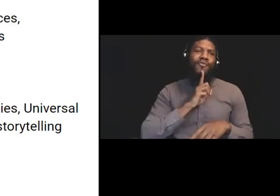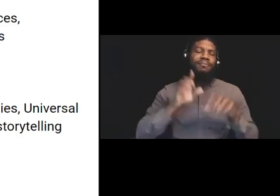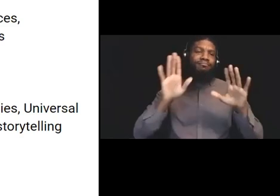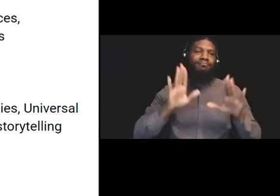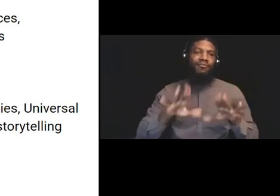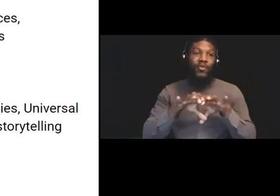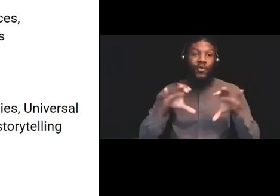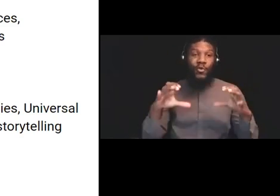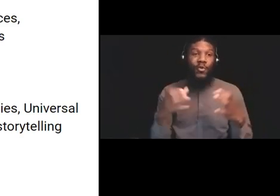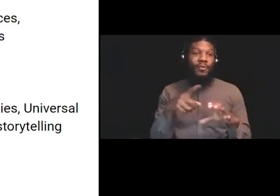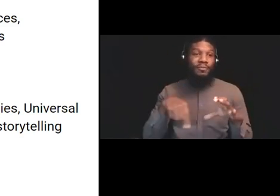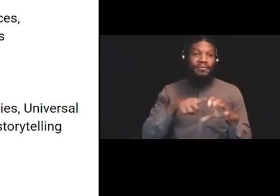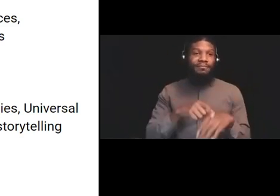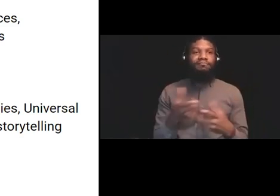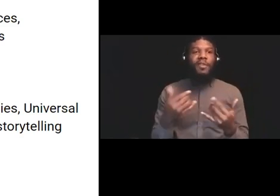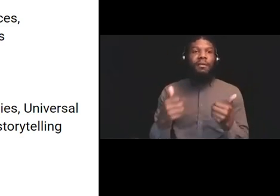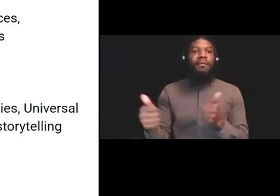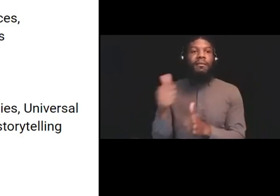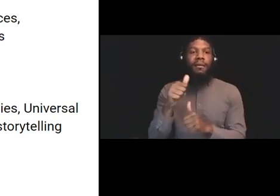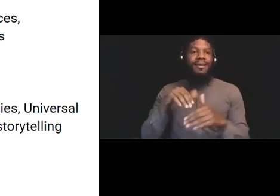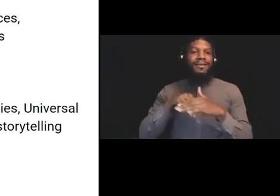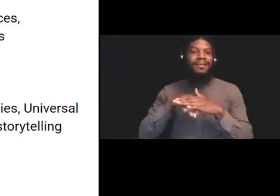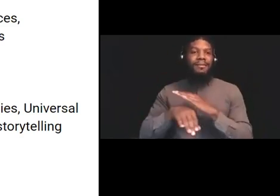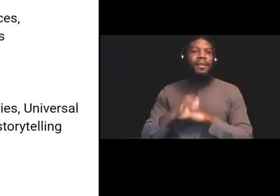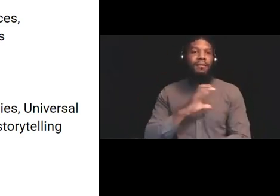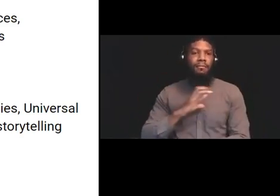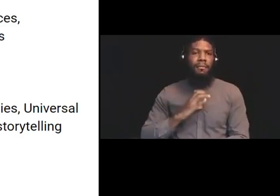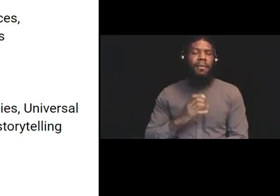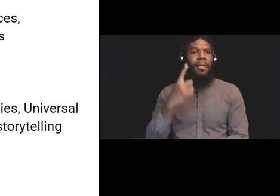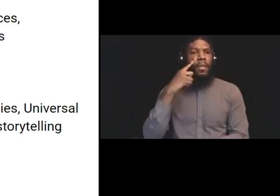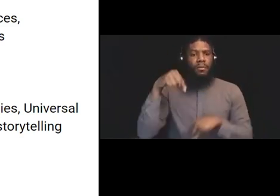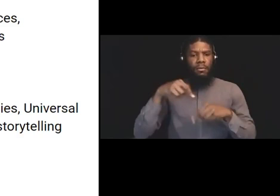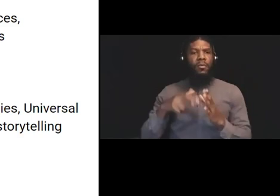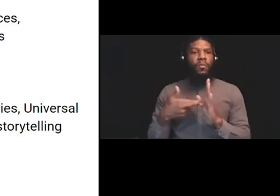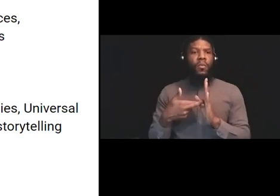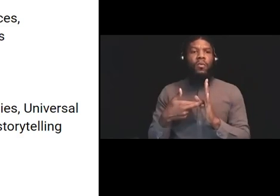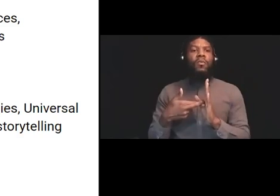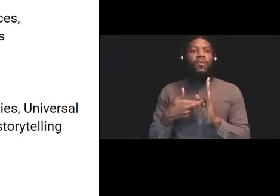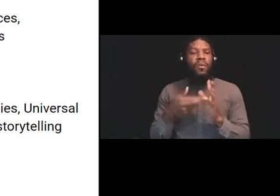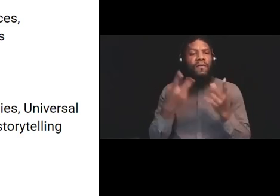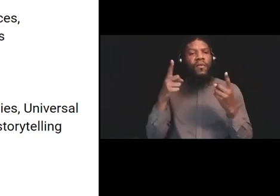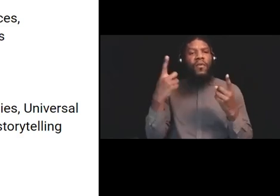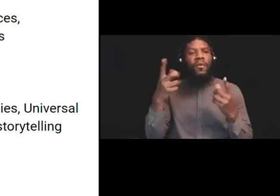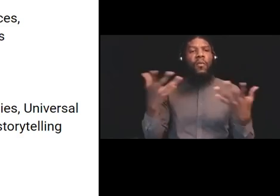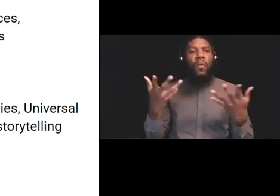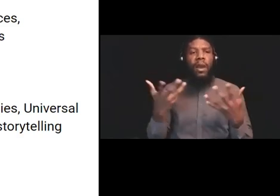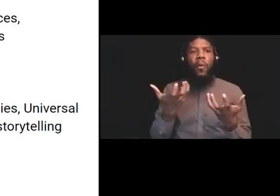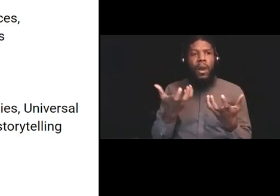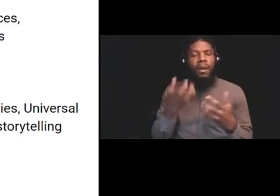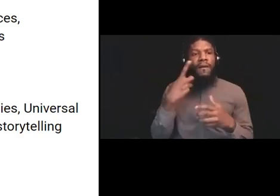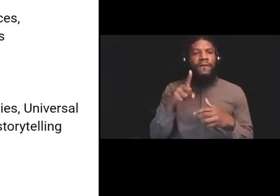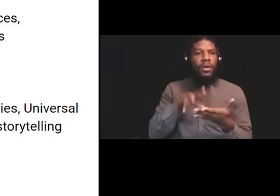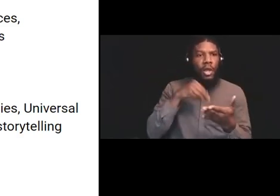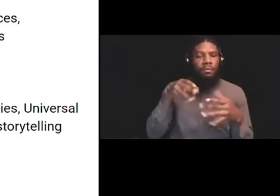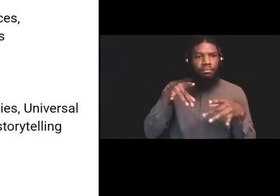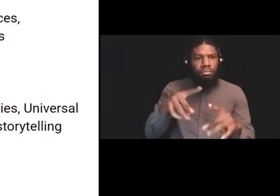currently chair of the Accessibility Committee, and I sought this role both to learn and to serve. I've been